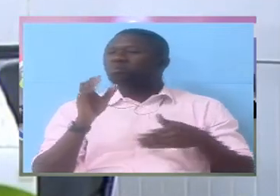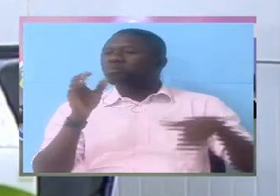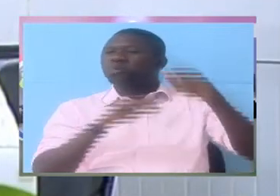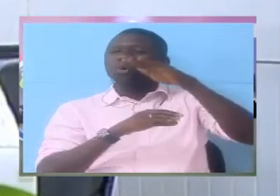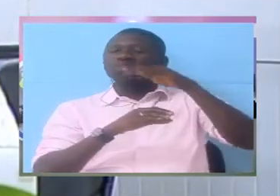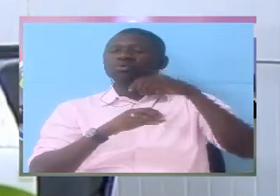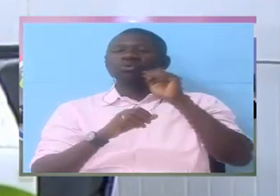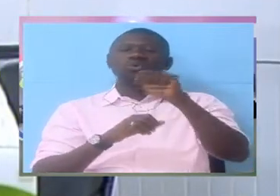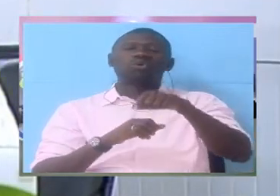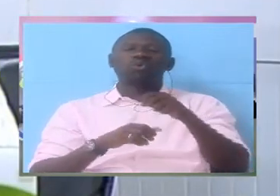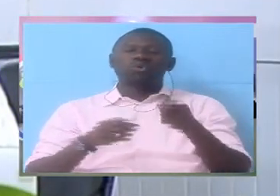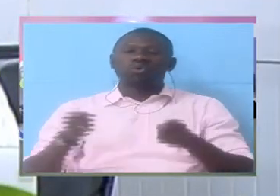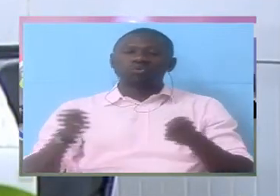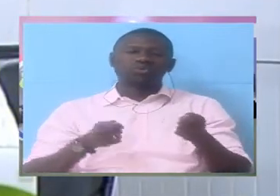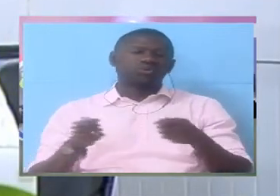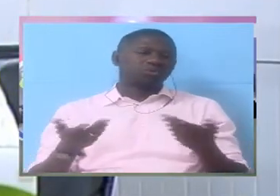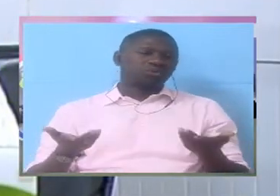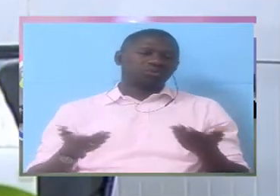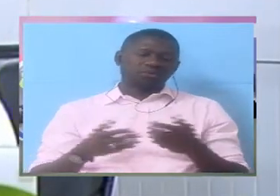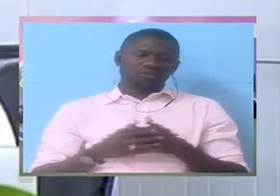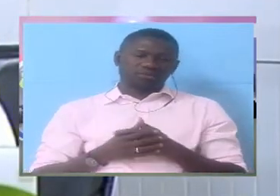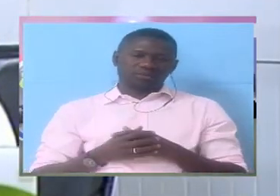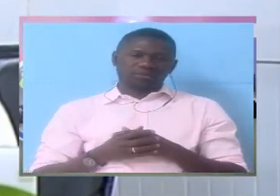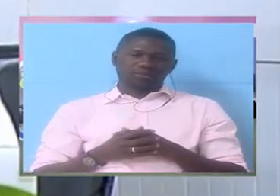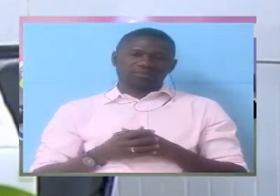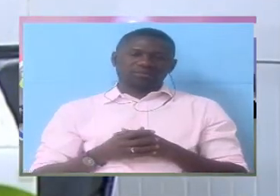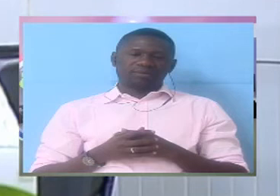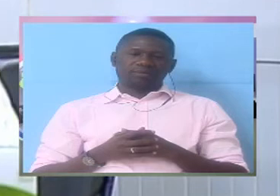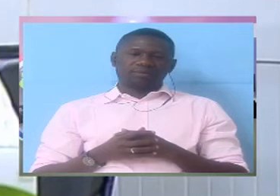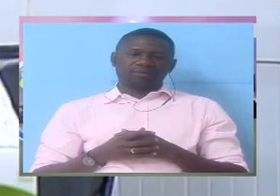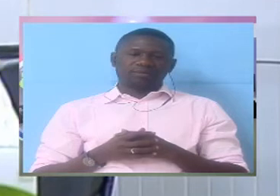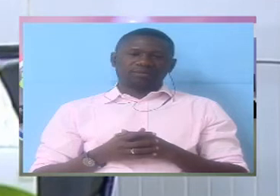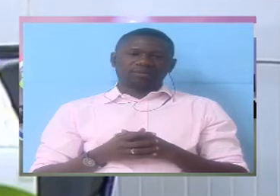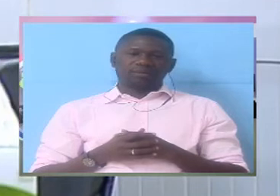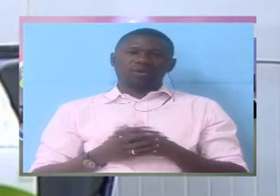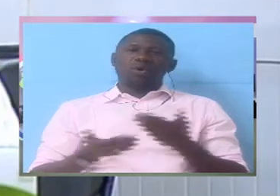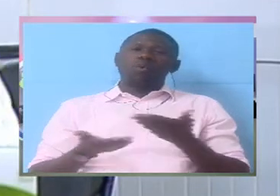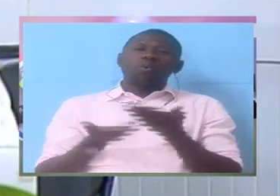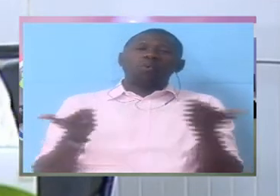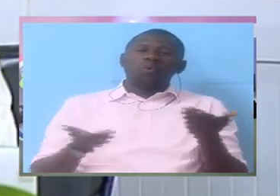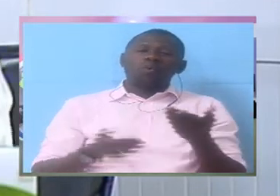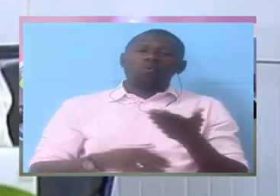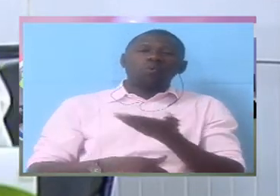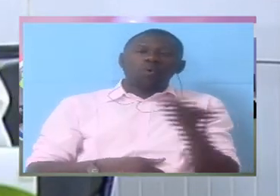control? Yeah, because people are different.